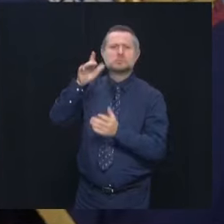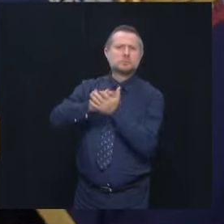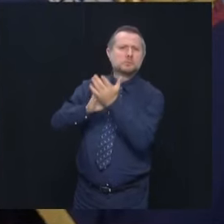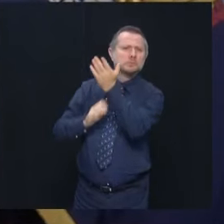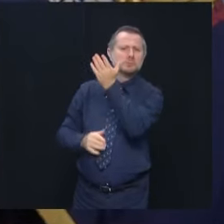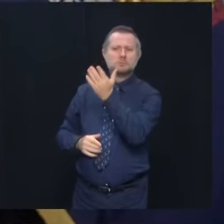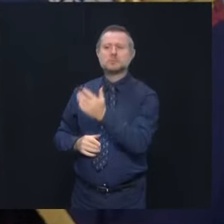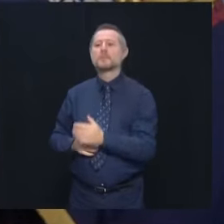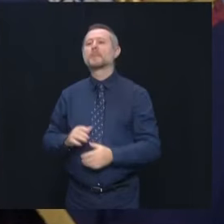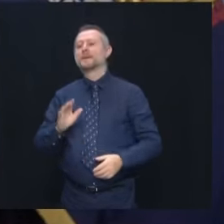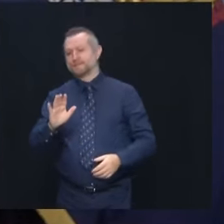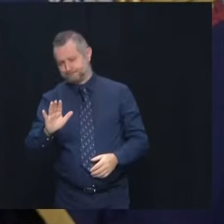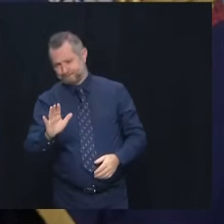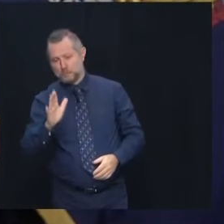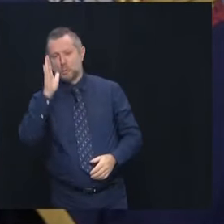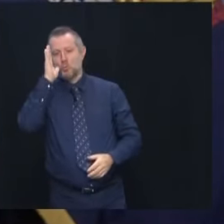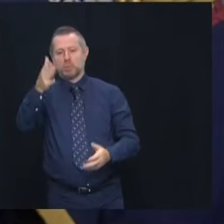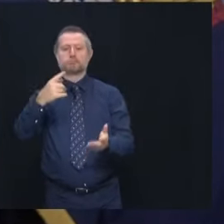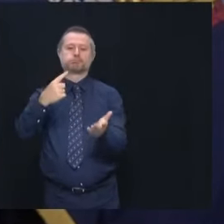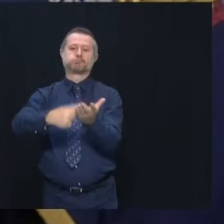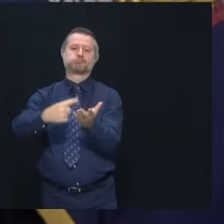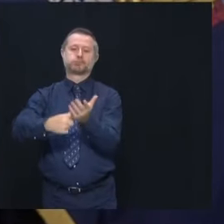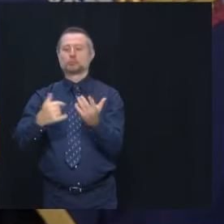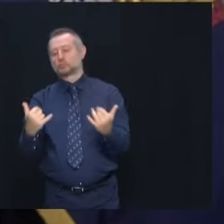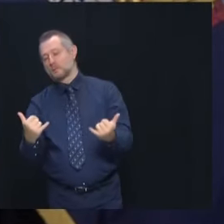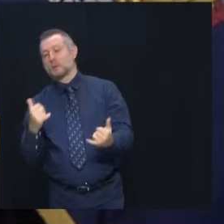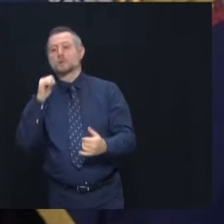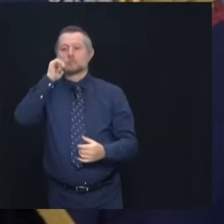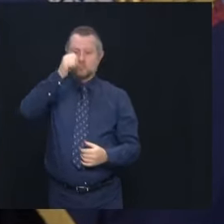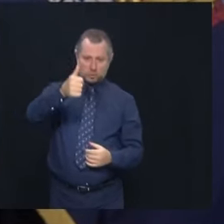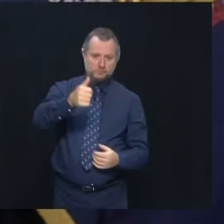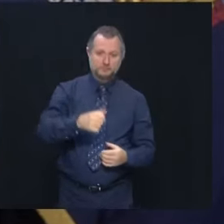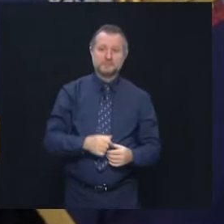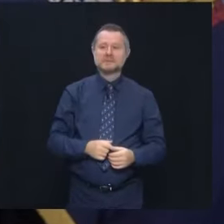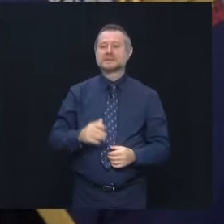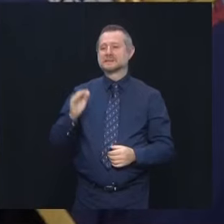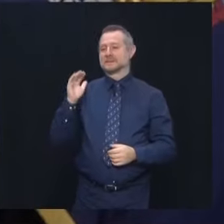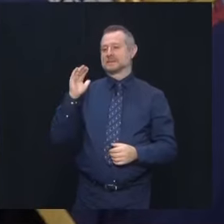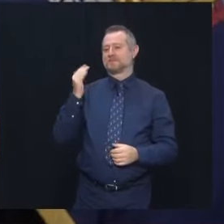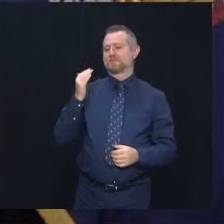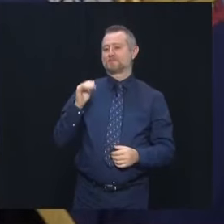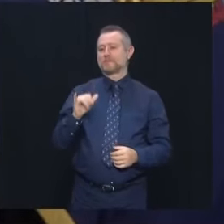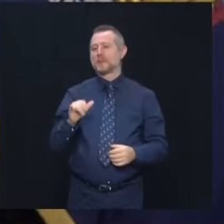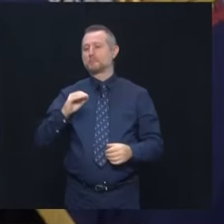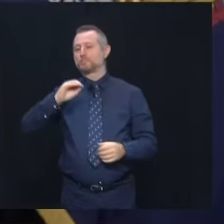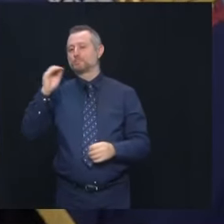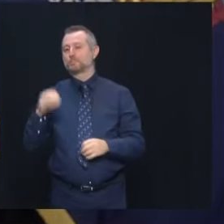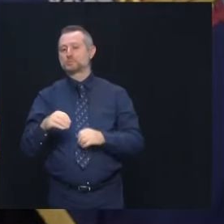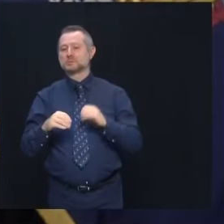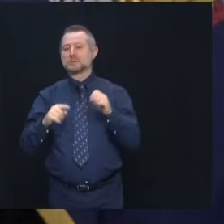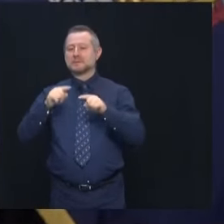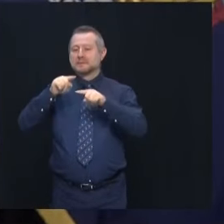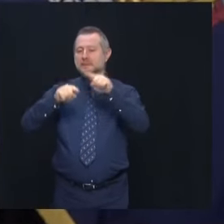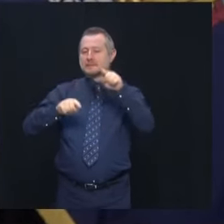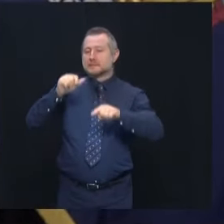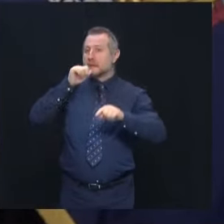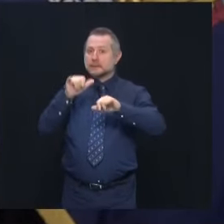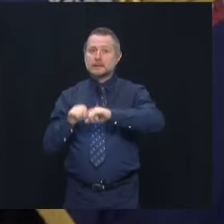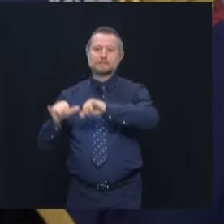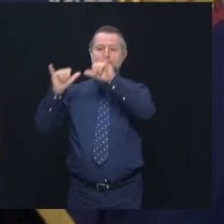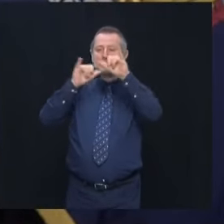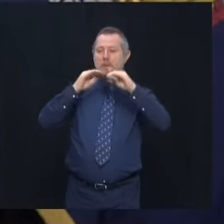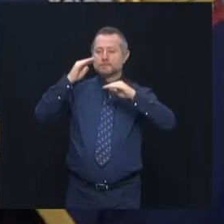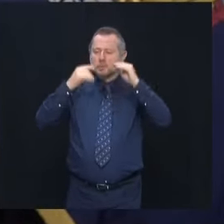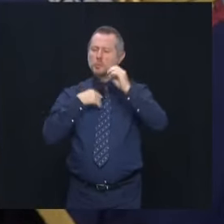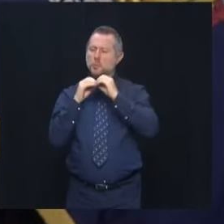to be talking about. And there's some disparity in what the infection rates are, and we want to drill down on